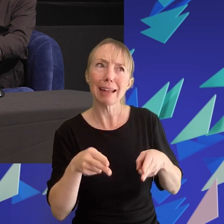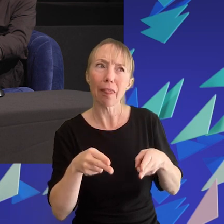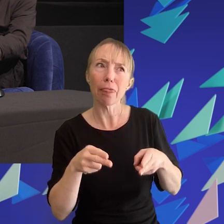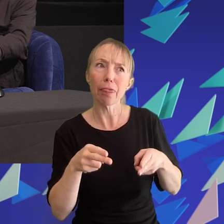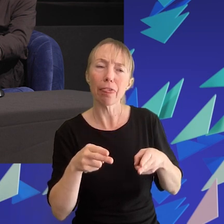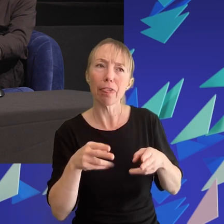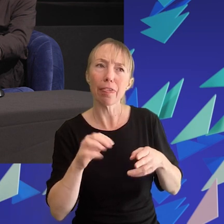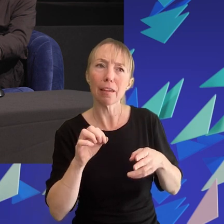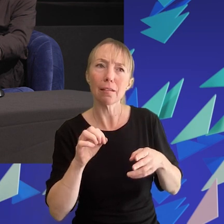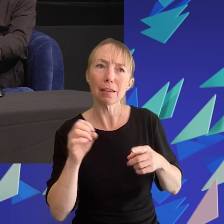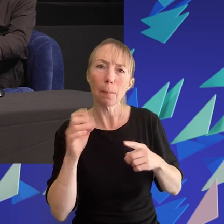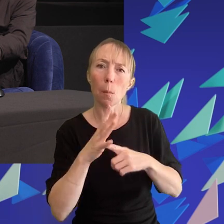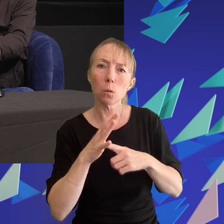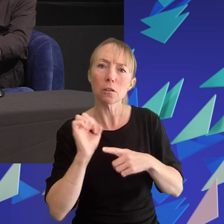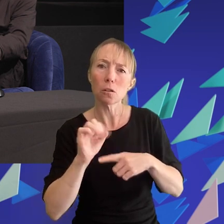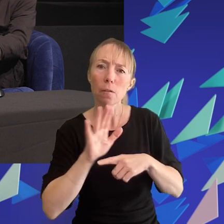films.